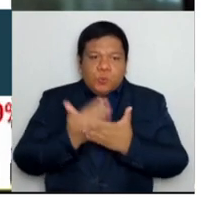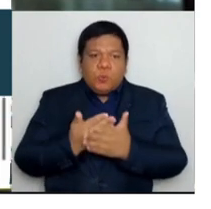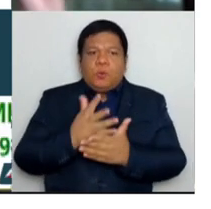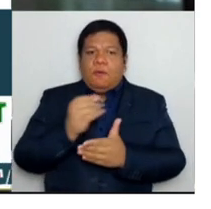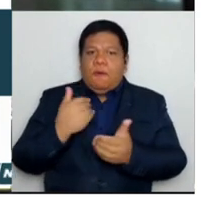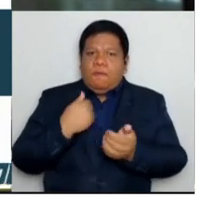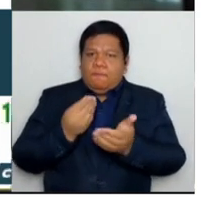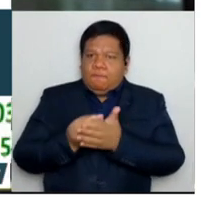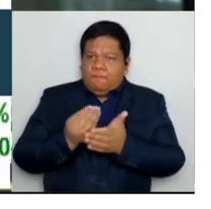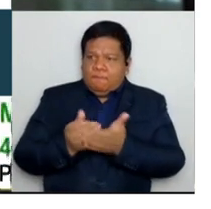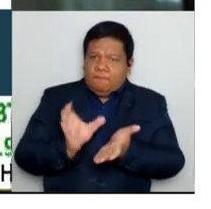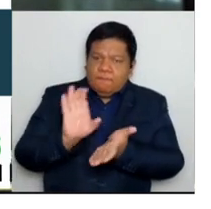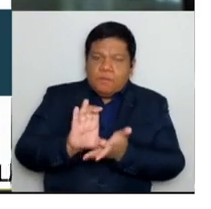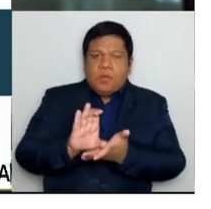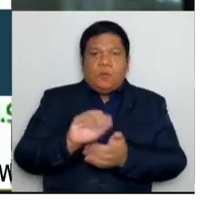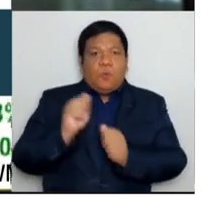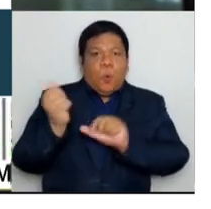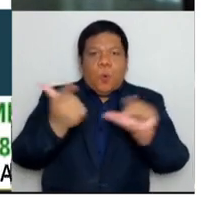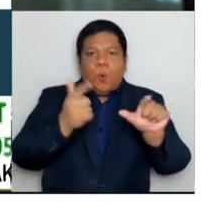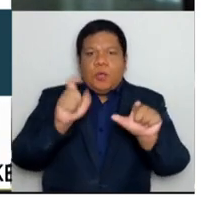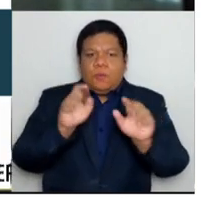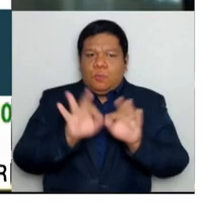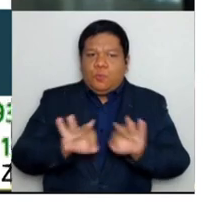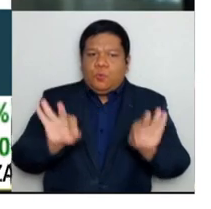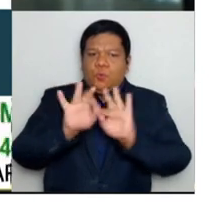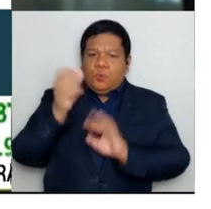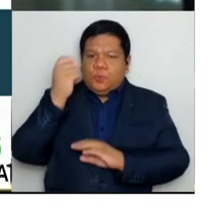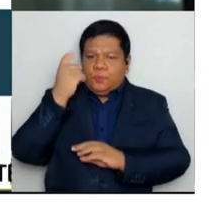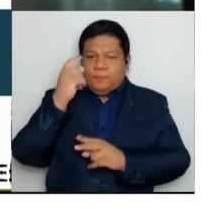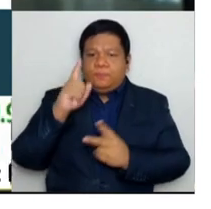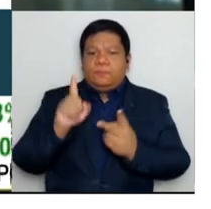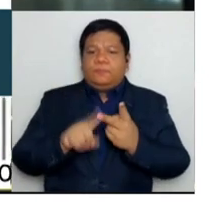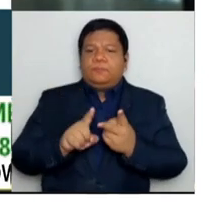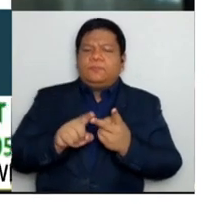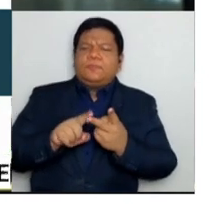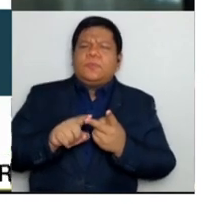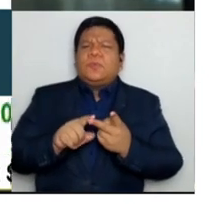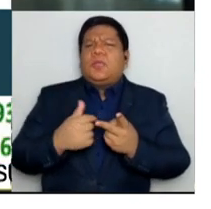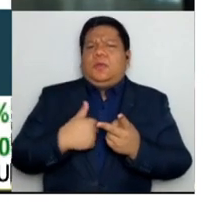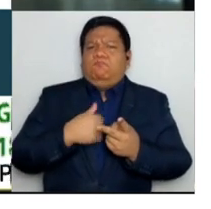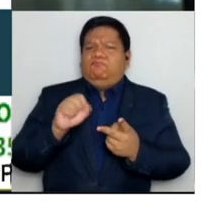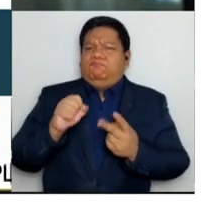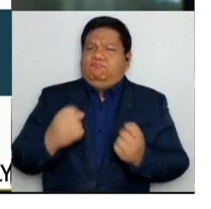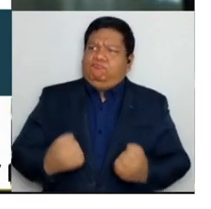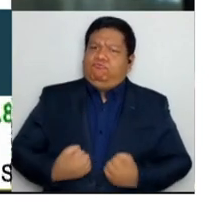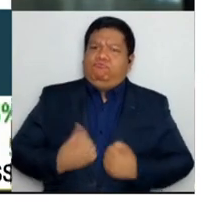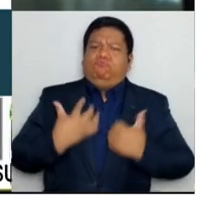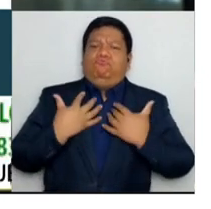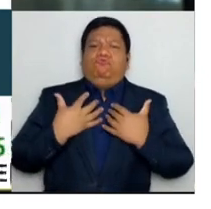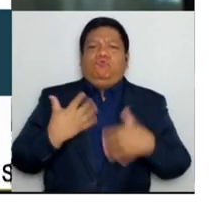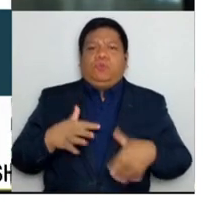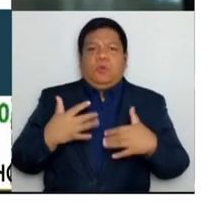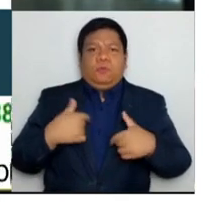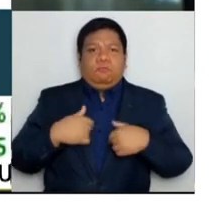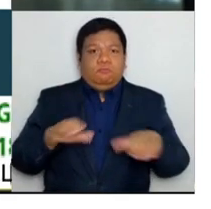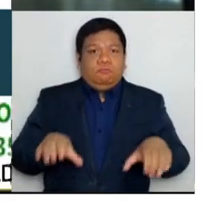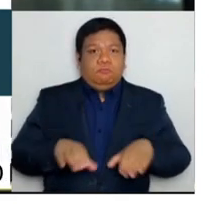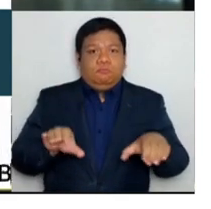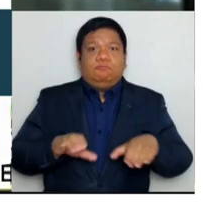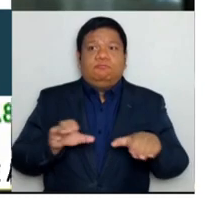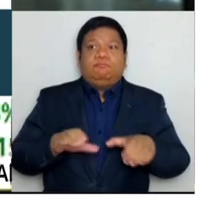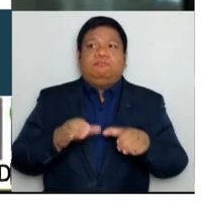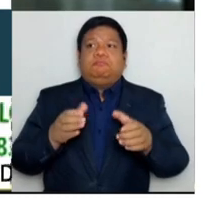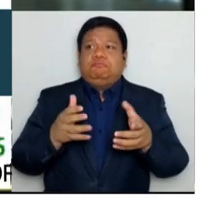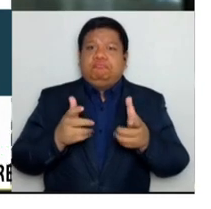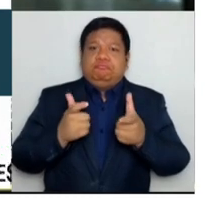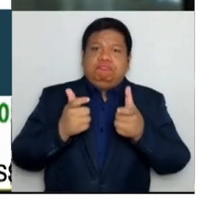that everyone understands. Second, while I am so inspired and I've done, if I may say so myself, a